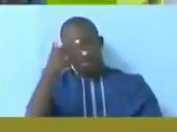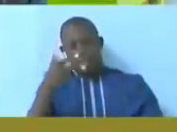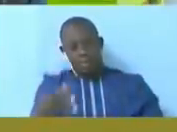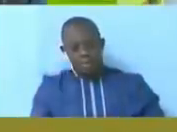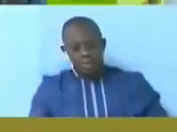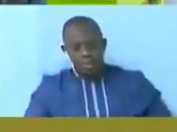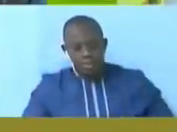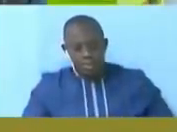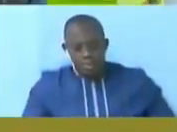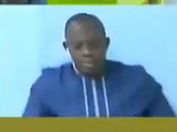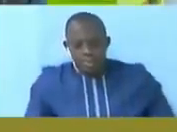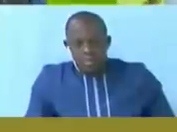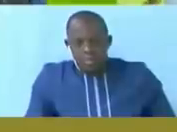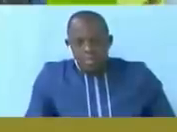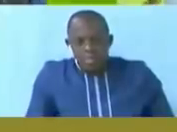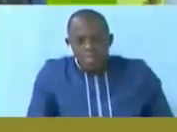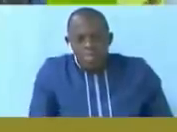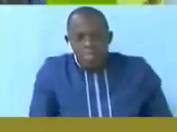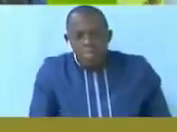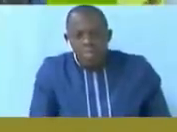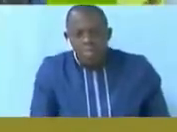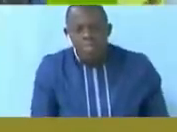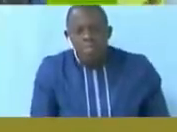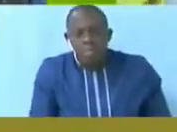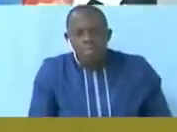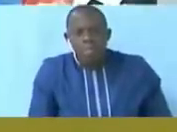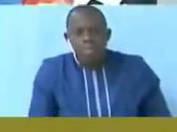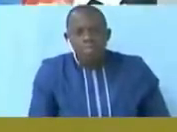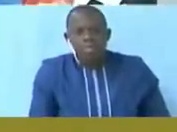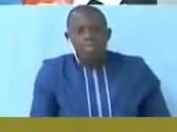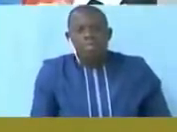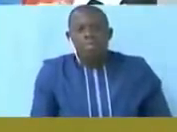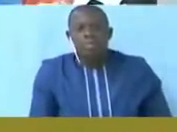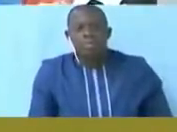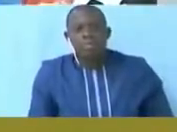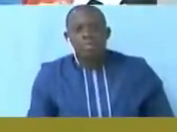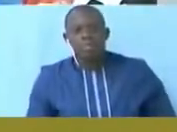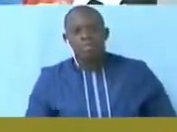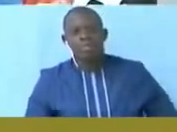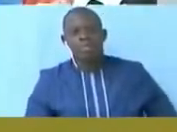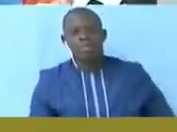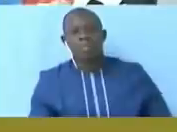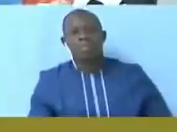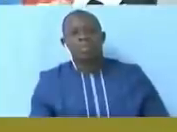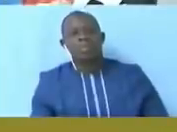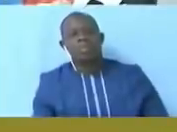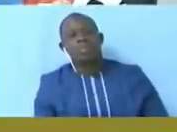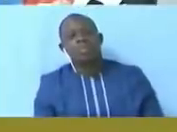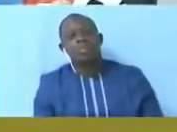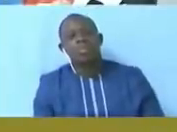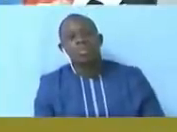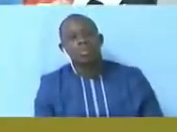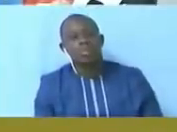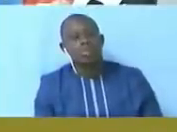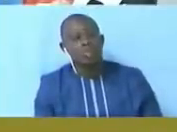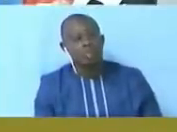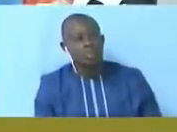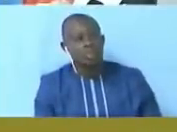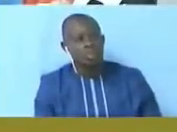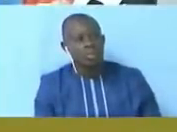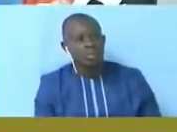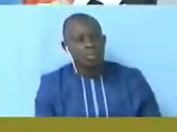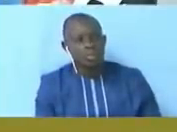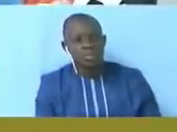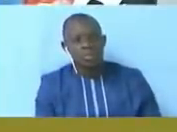Pieces Salem. So they also had dollars. Can you just enlighten me, Mr. Touré, because I'm a bit confused. The possession of